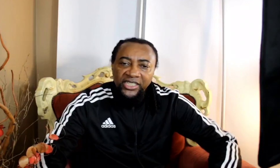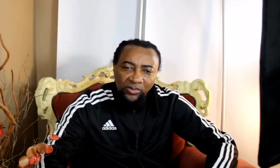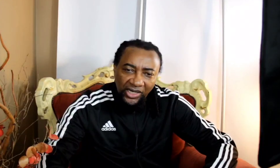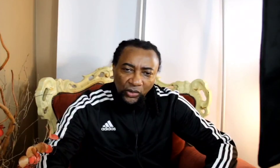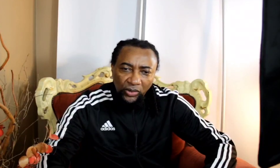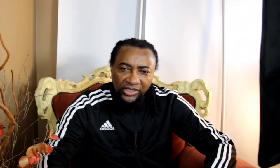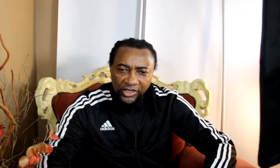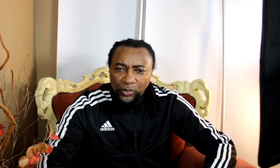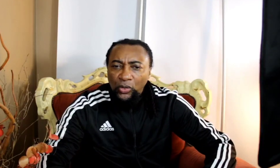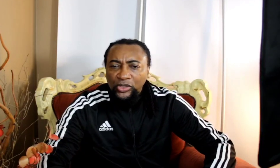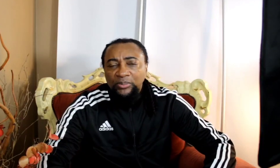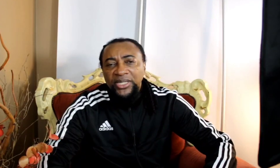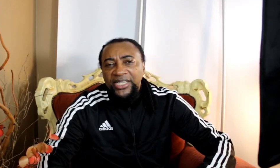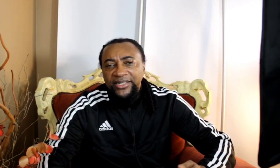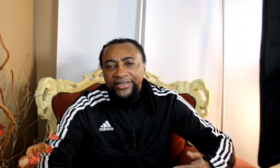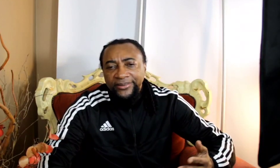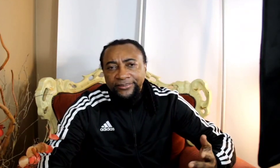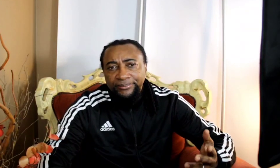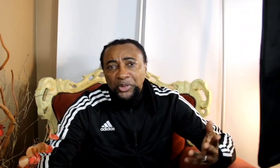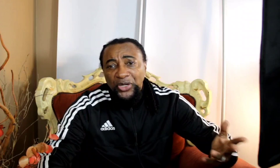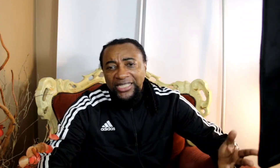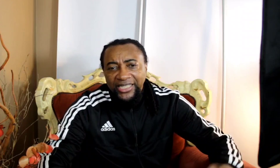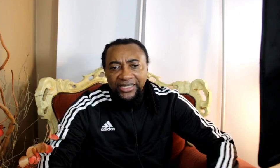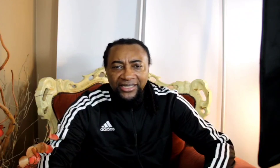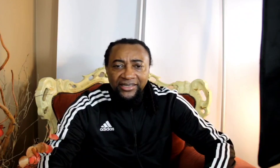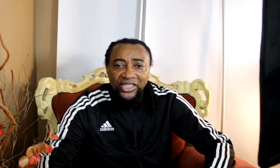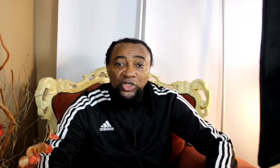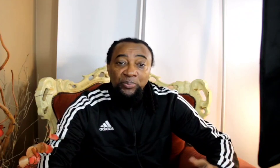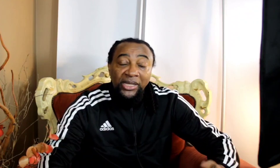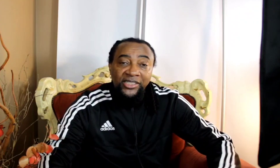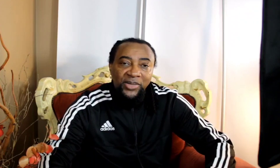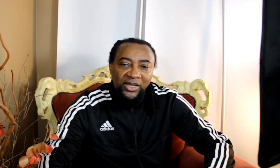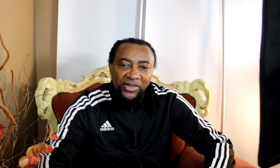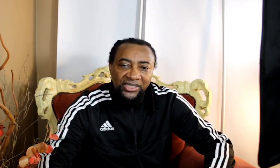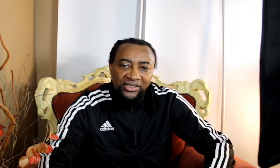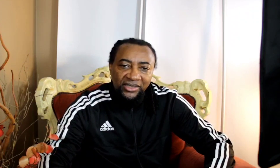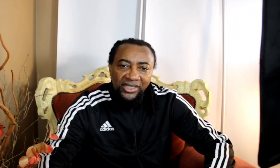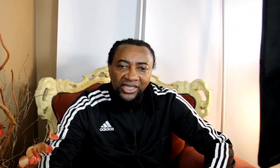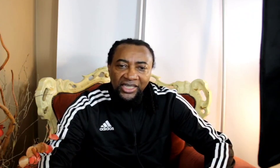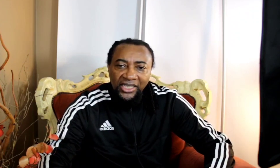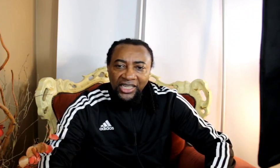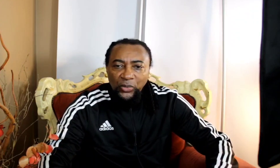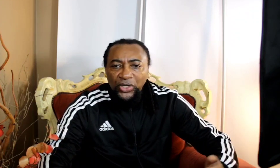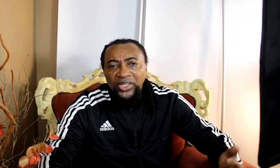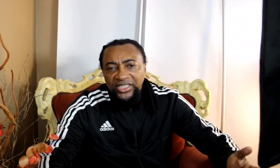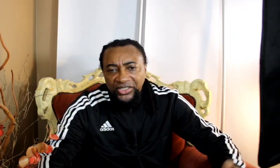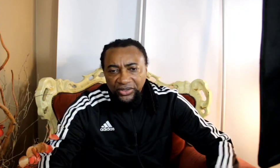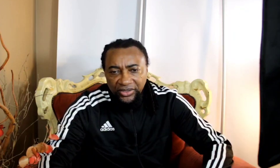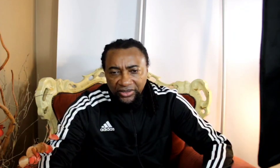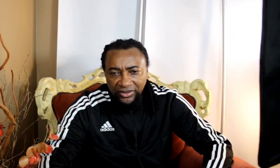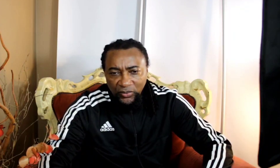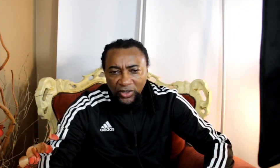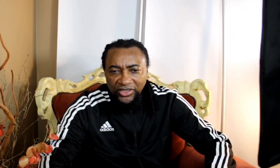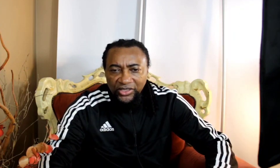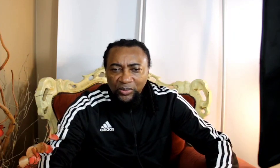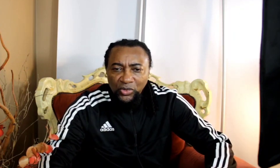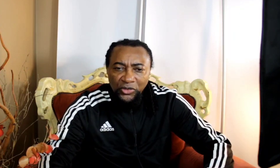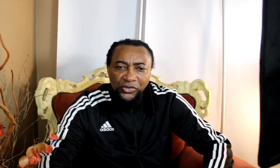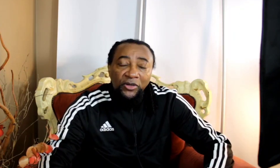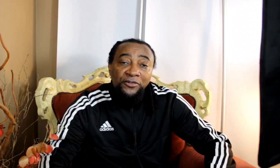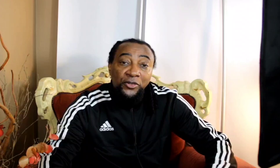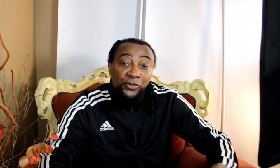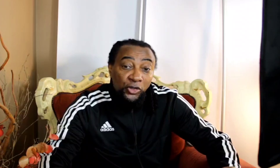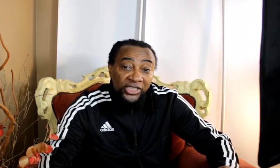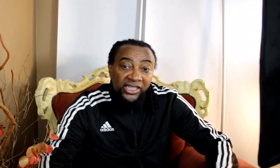Opposition leader Mark Golan spoke to being berated and disrespected by the minister. And we heard his issues, wanting to